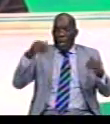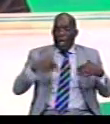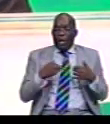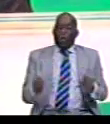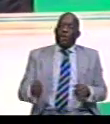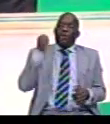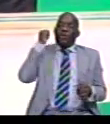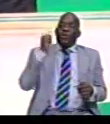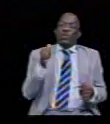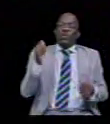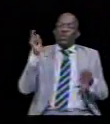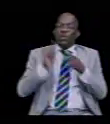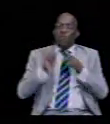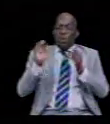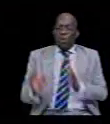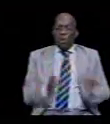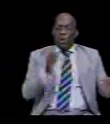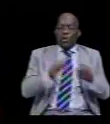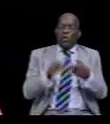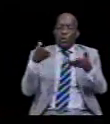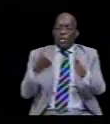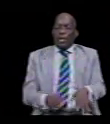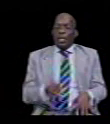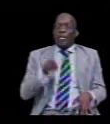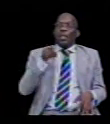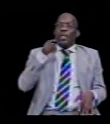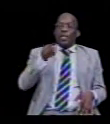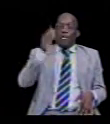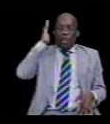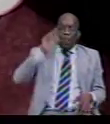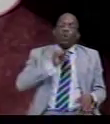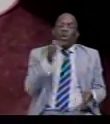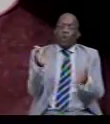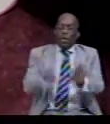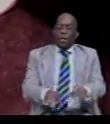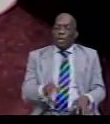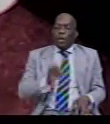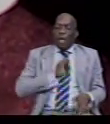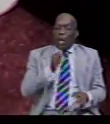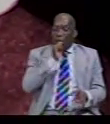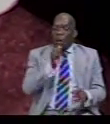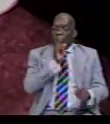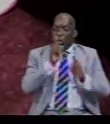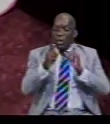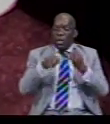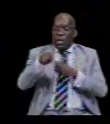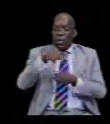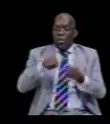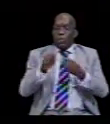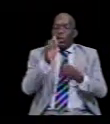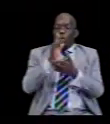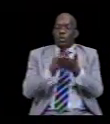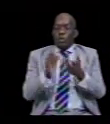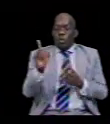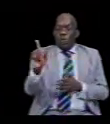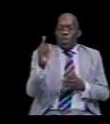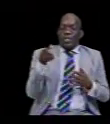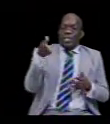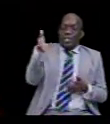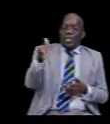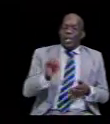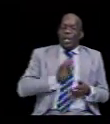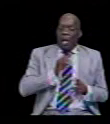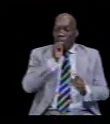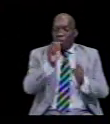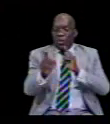order to die. He will not die. I'm talking about somebody there today. I said, I'm talking about somebody